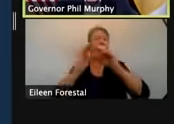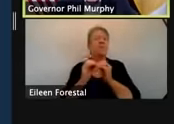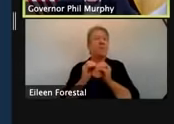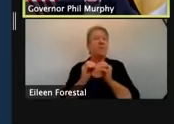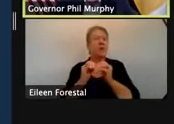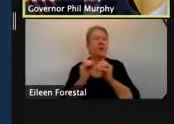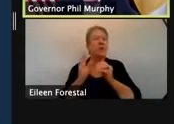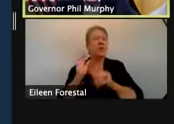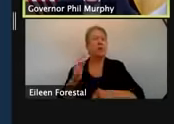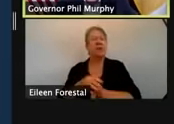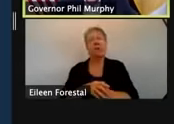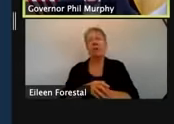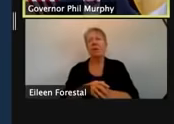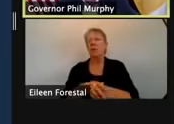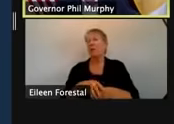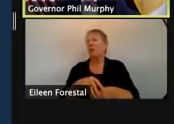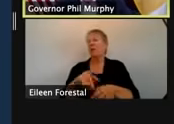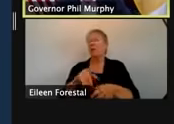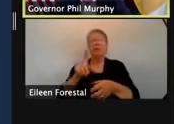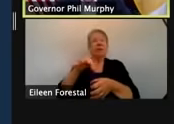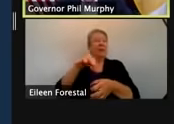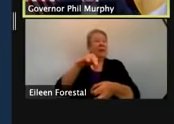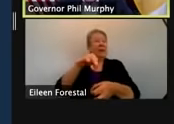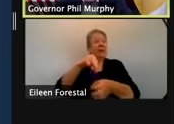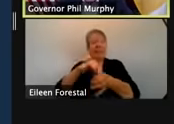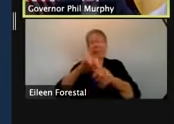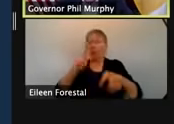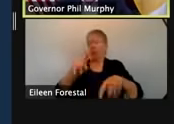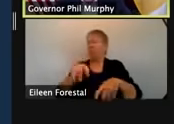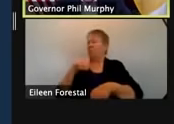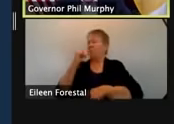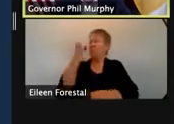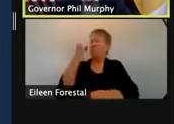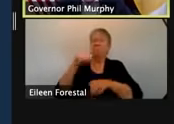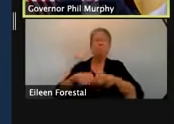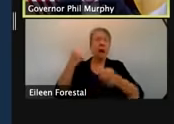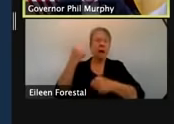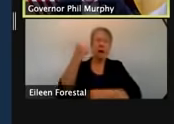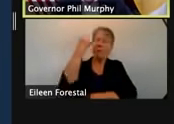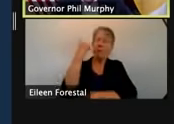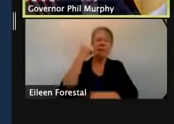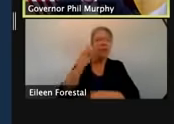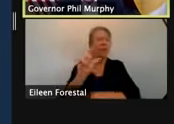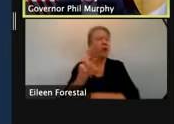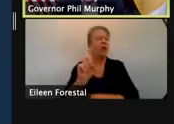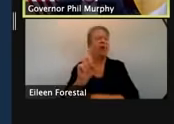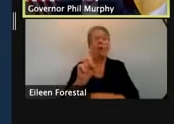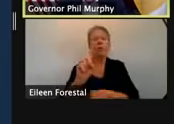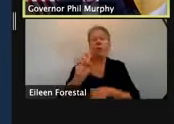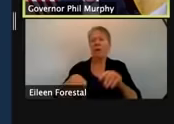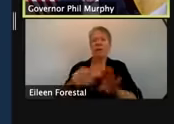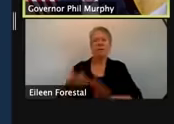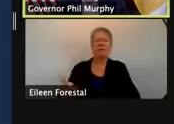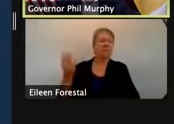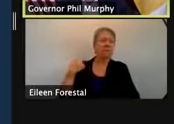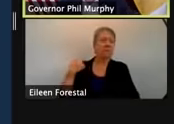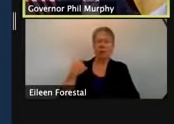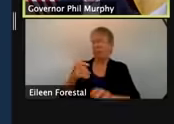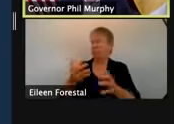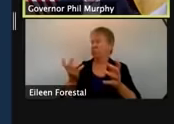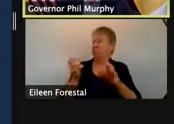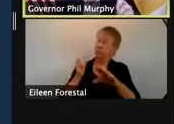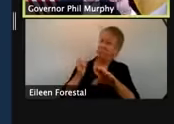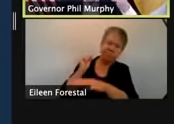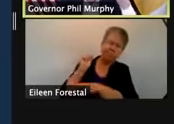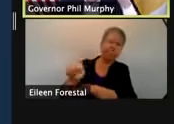turnout. More ballots will arrive and will continue to be processed today, so we know this total will go up. At this point, I want to